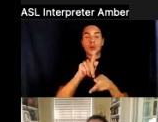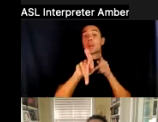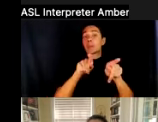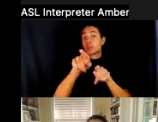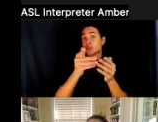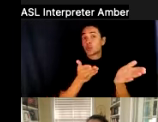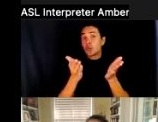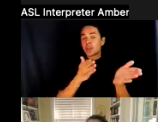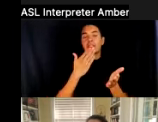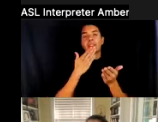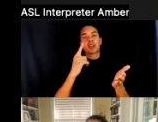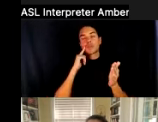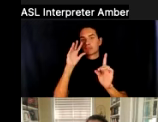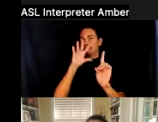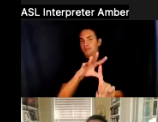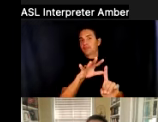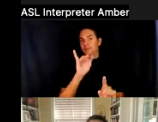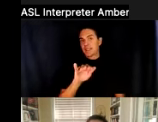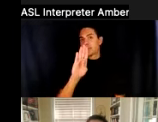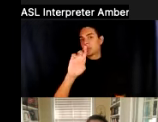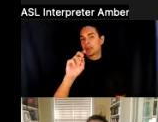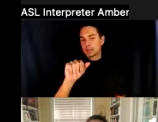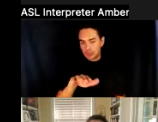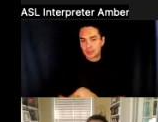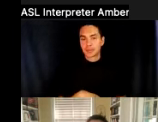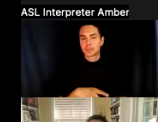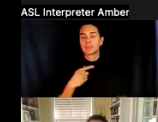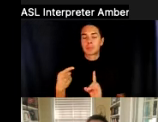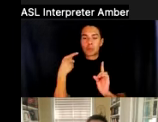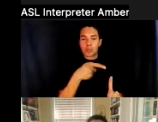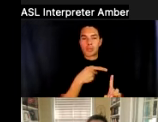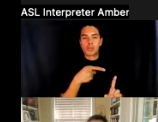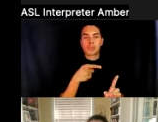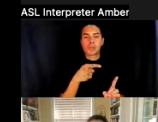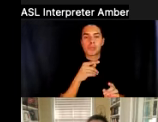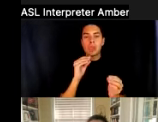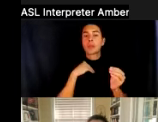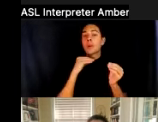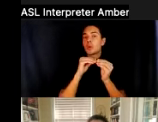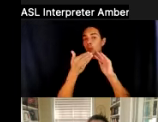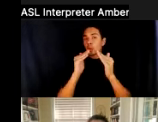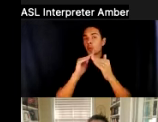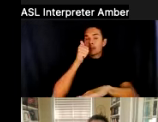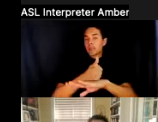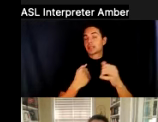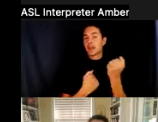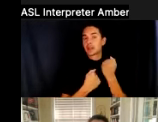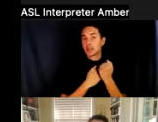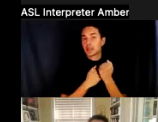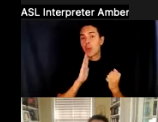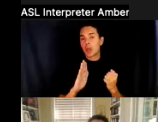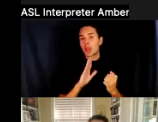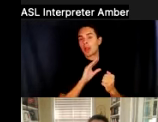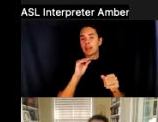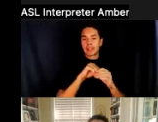for bringing that to light, Brenda. Yeah, and I will get into more community-based advocacy and